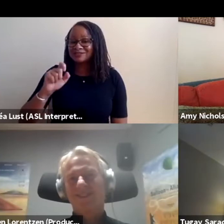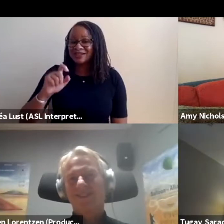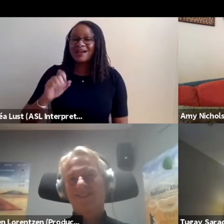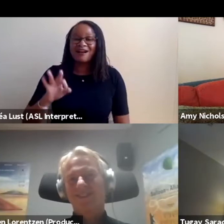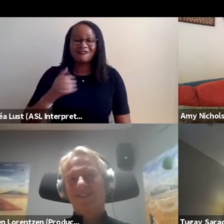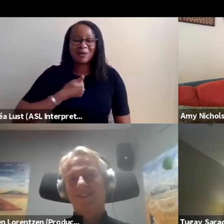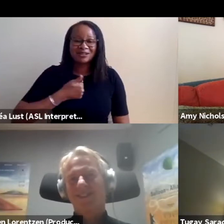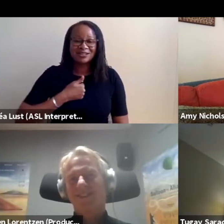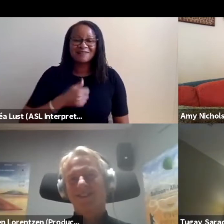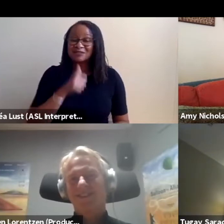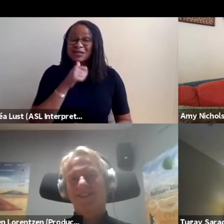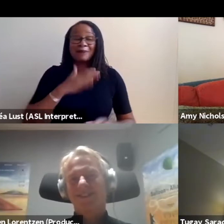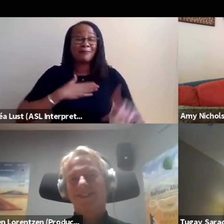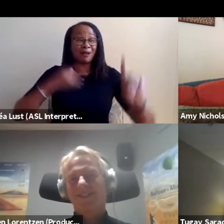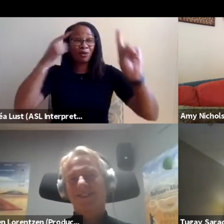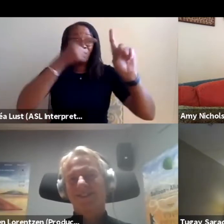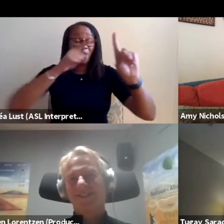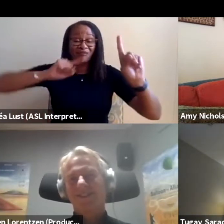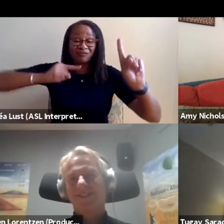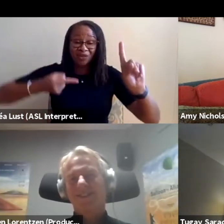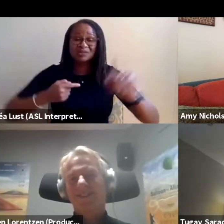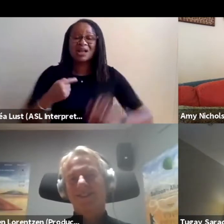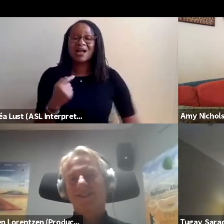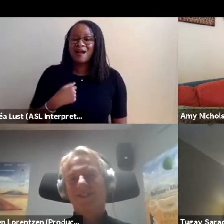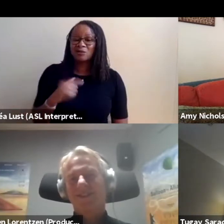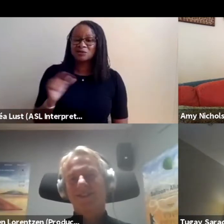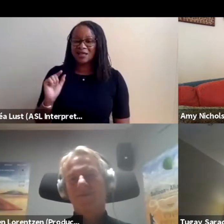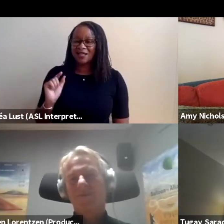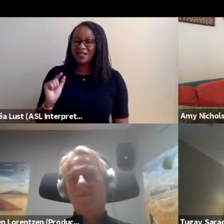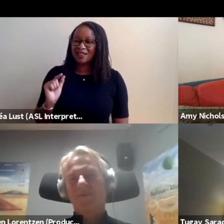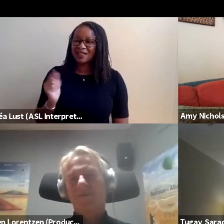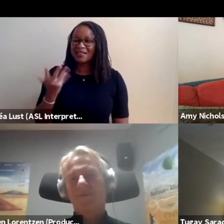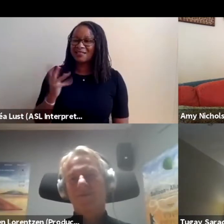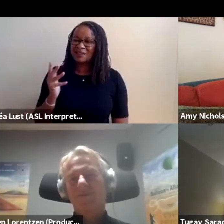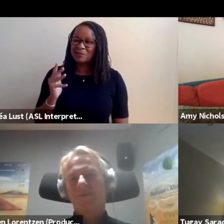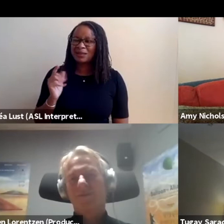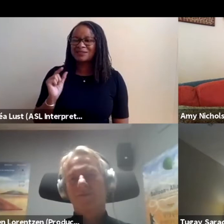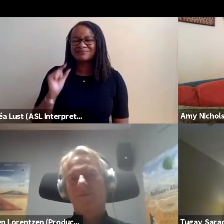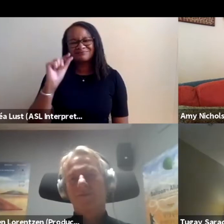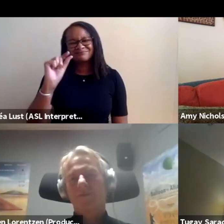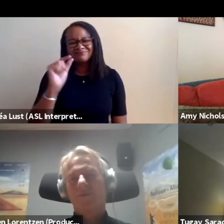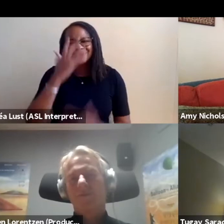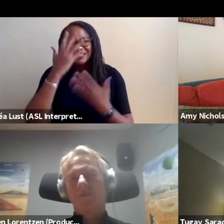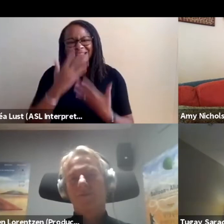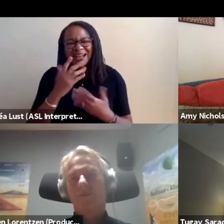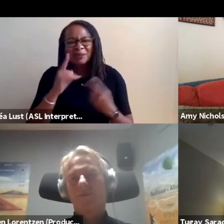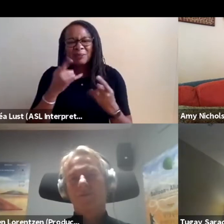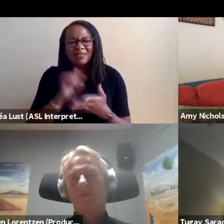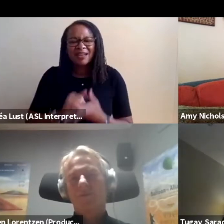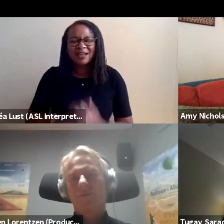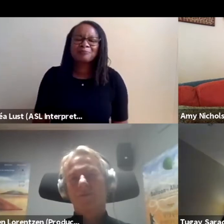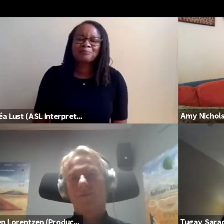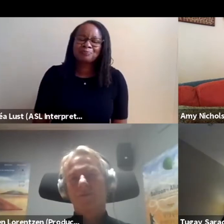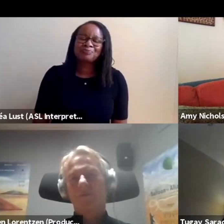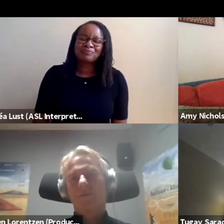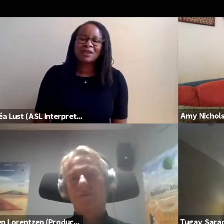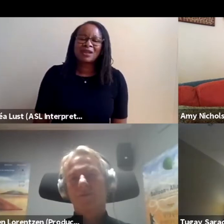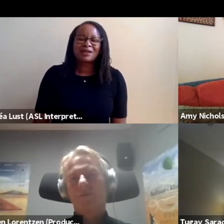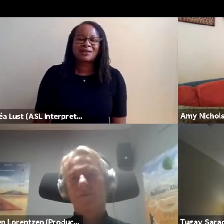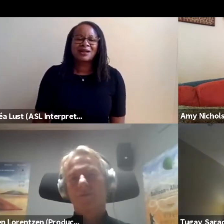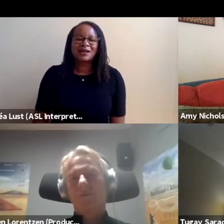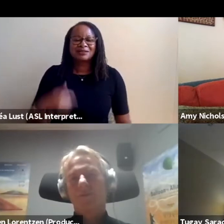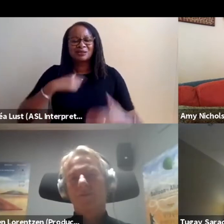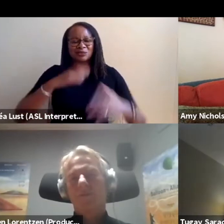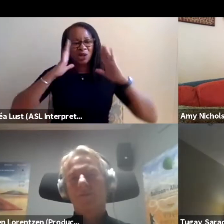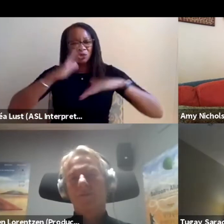and I was a little bit sad about that, that it was like concentrating